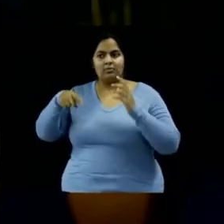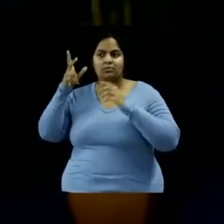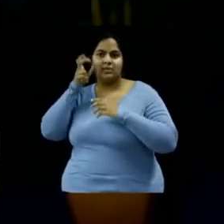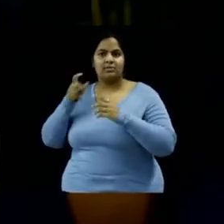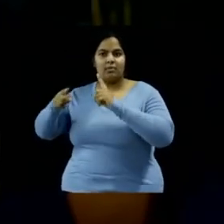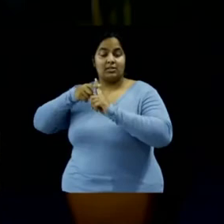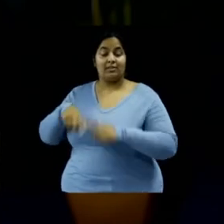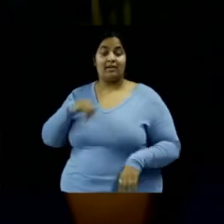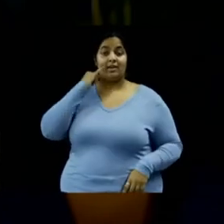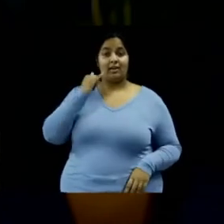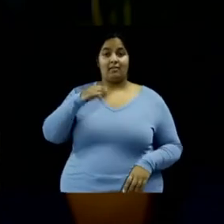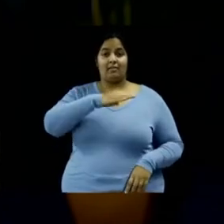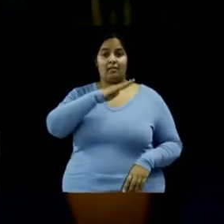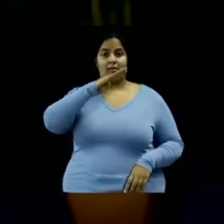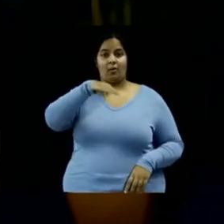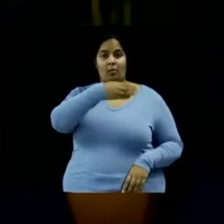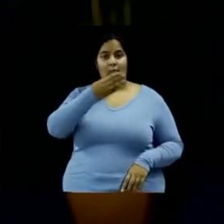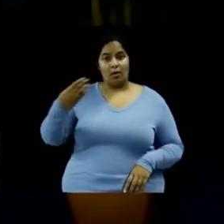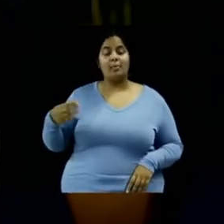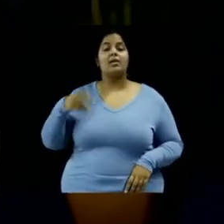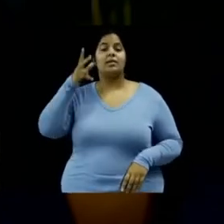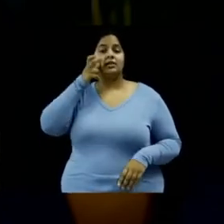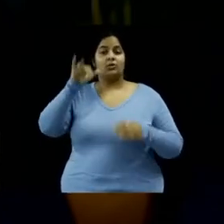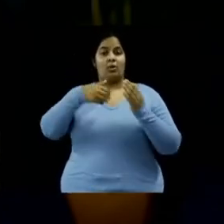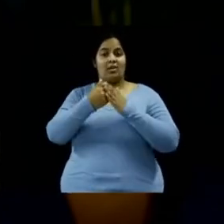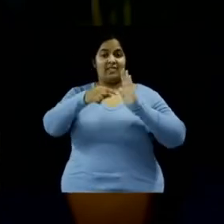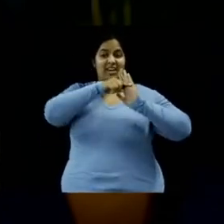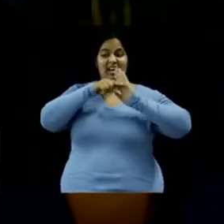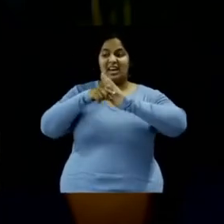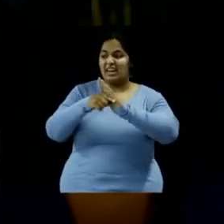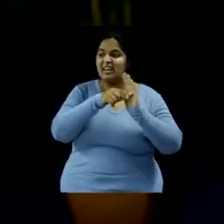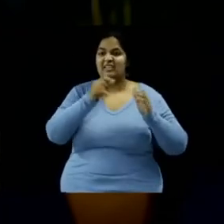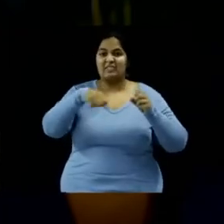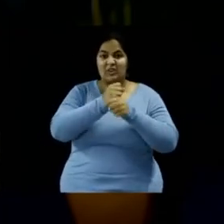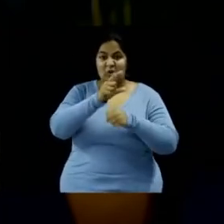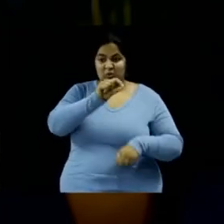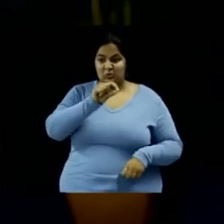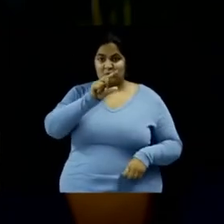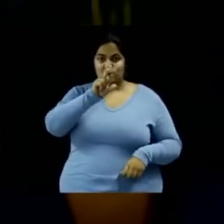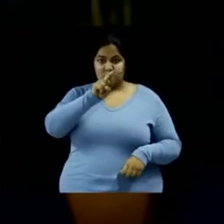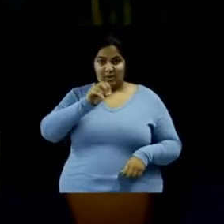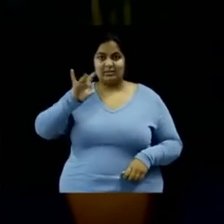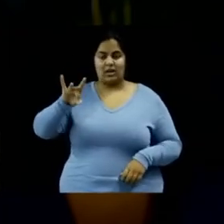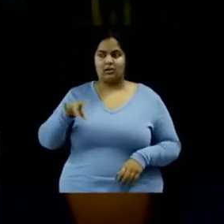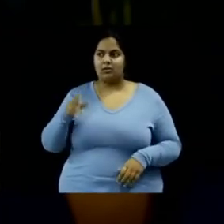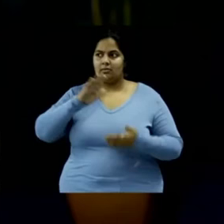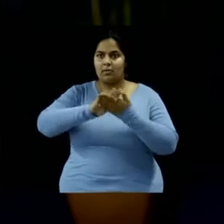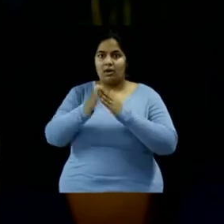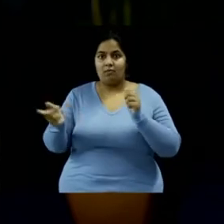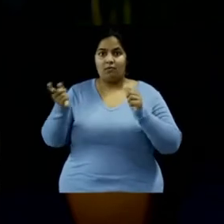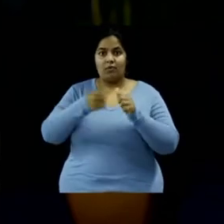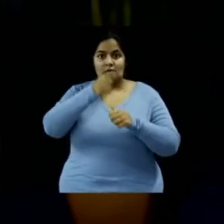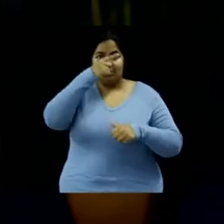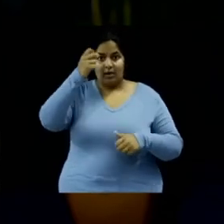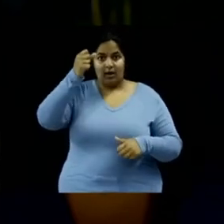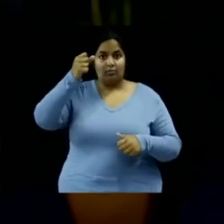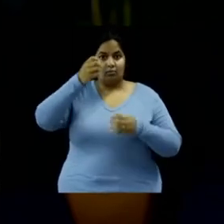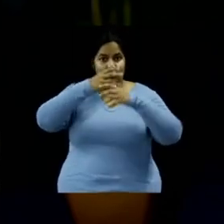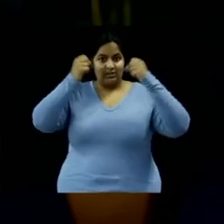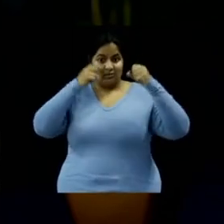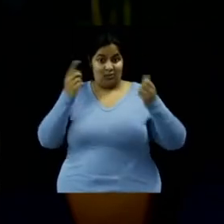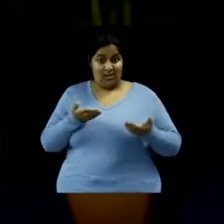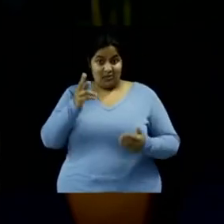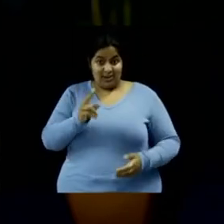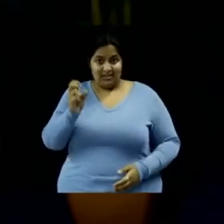to the naysayers in 2008, he would never have become the first African-American president of the United States of America.